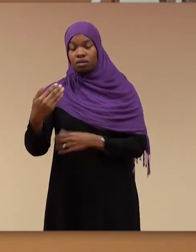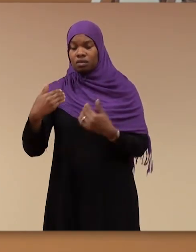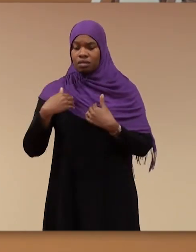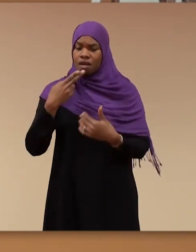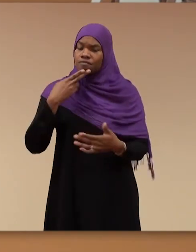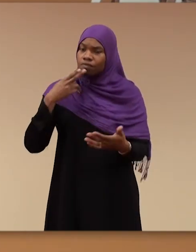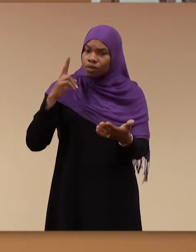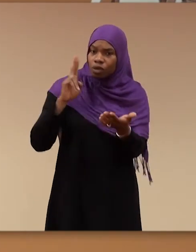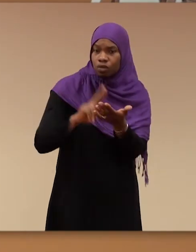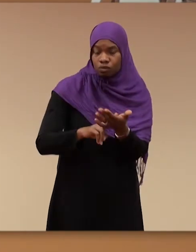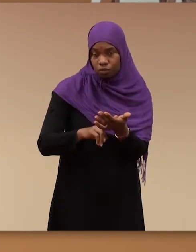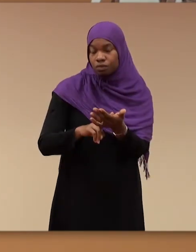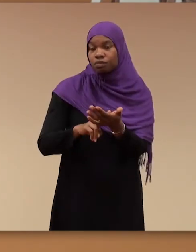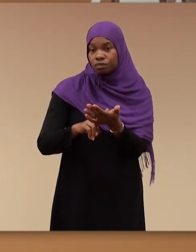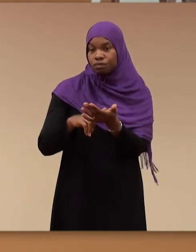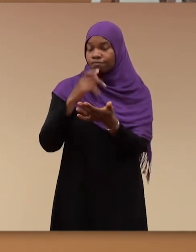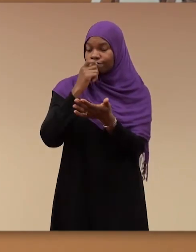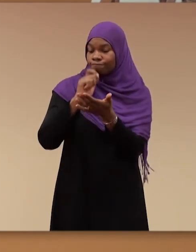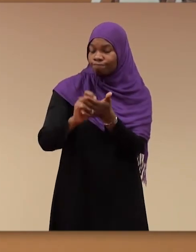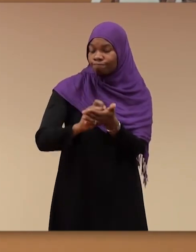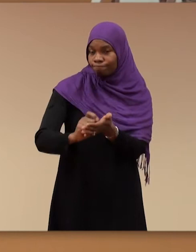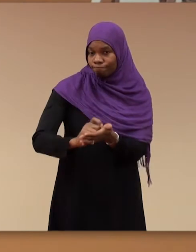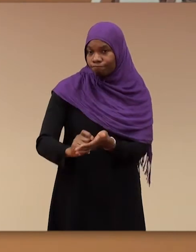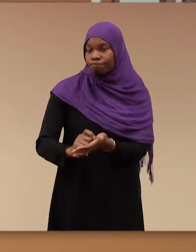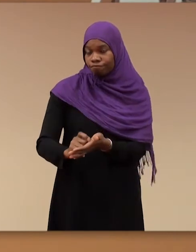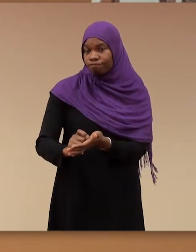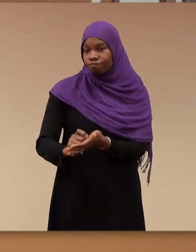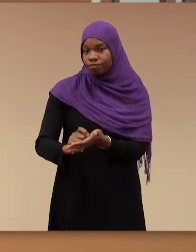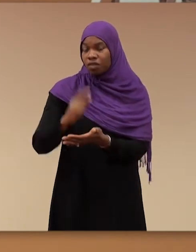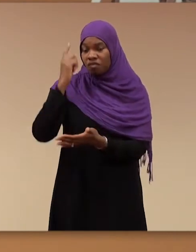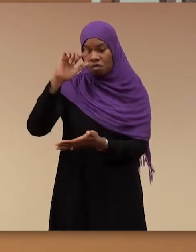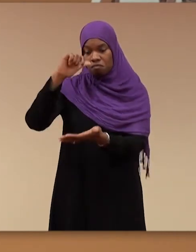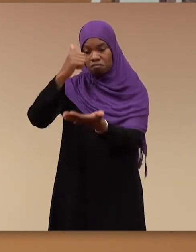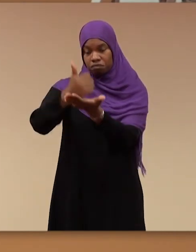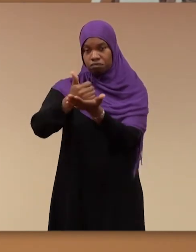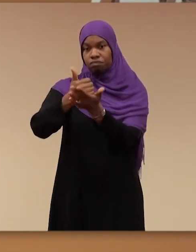signed to establish justice.